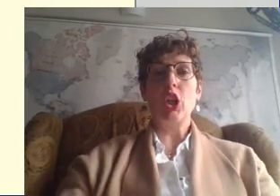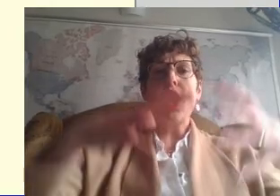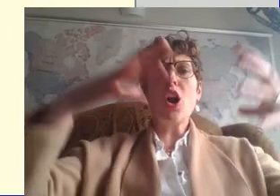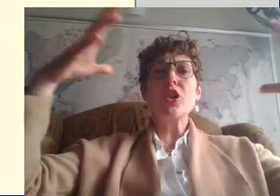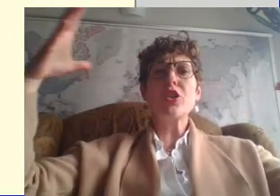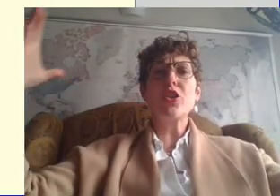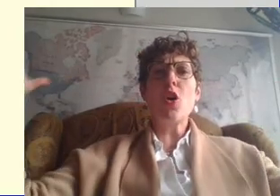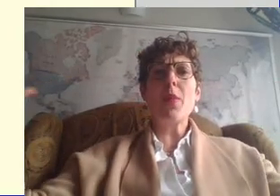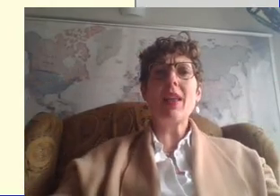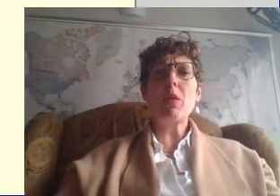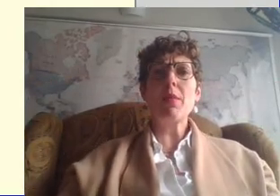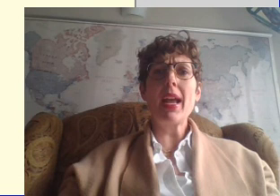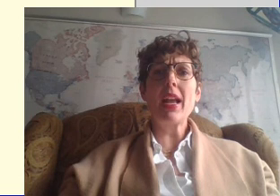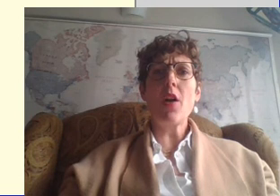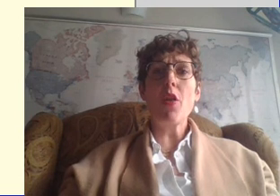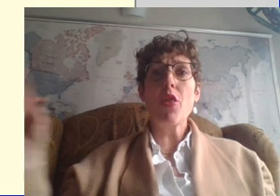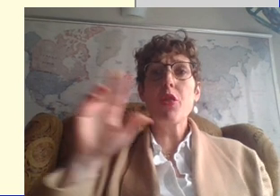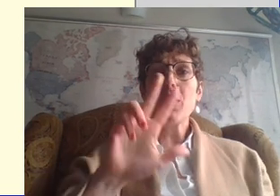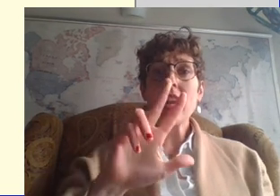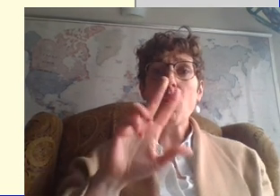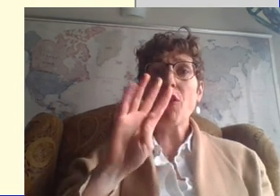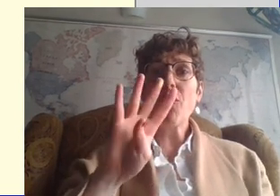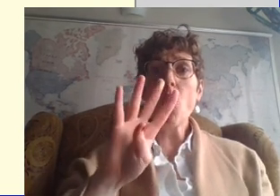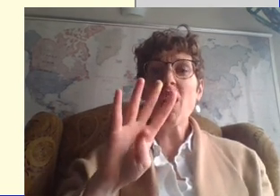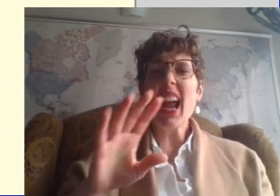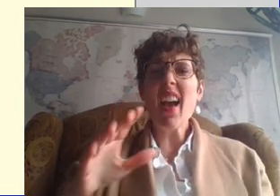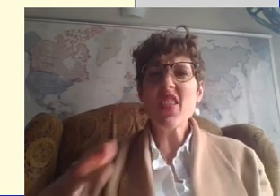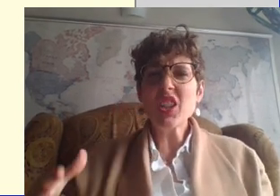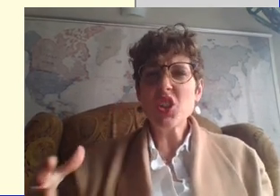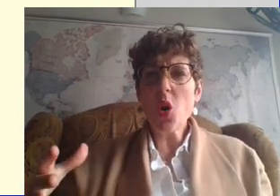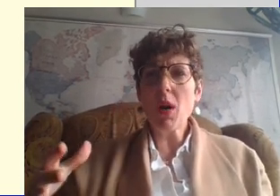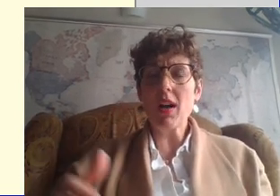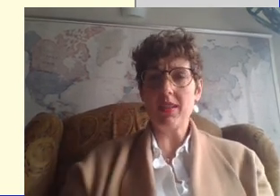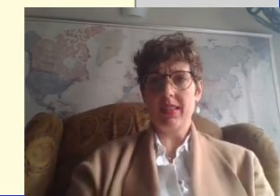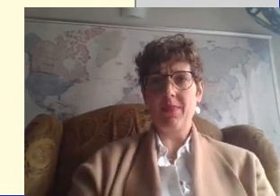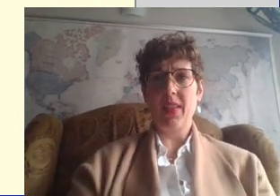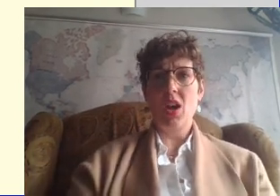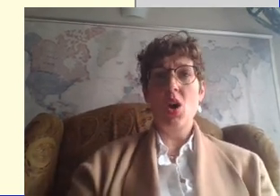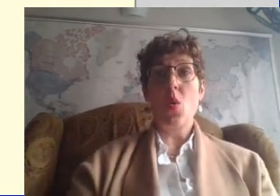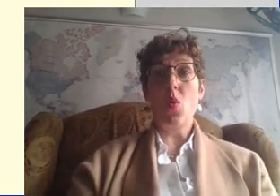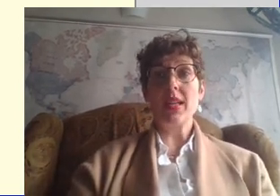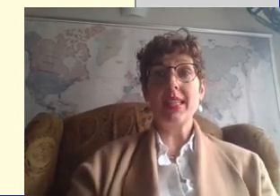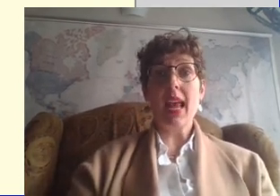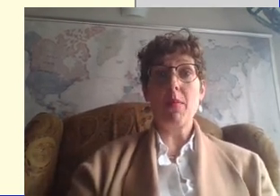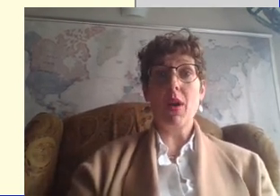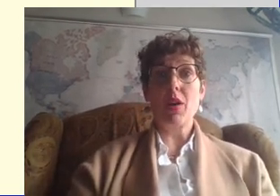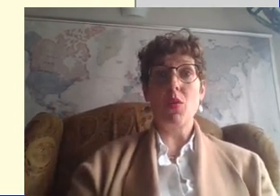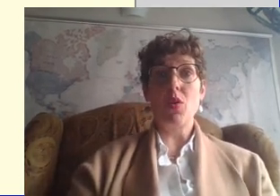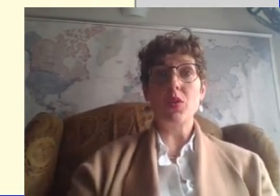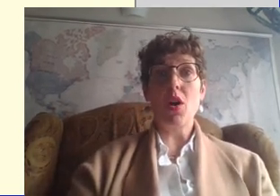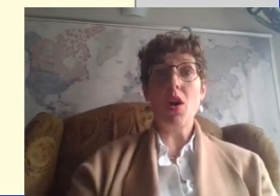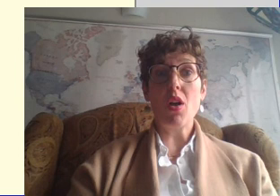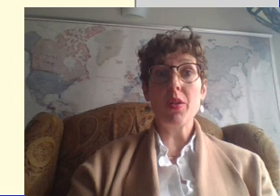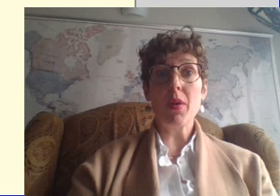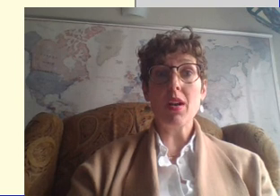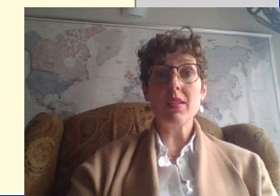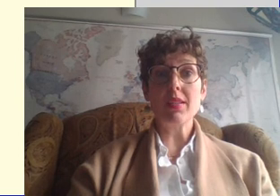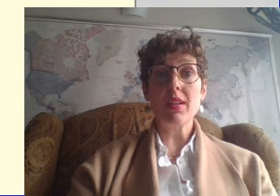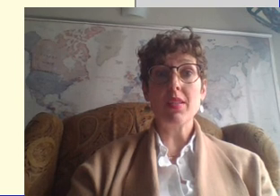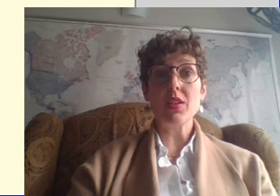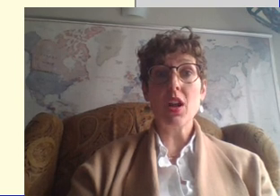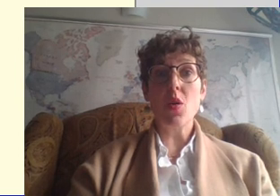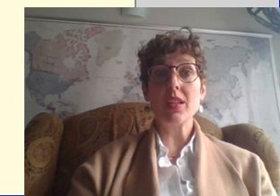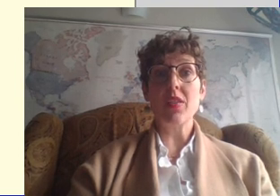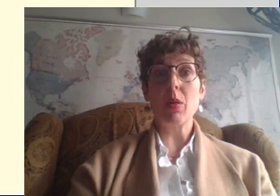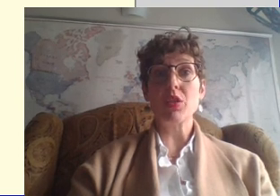build large snowmen that were made of 3 or 4 heavy snowballs. One day, Brennan rolled all the